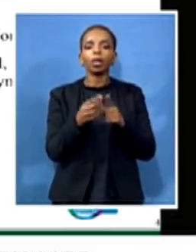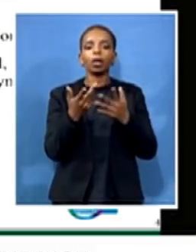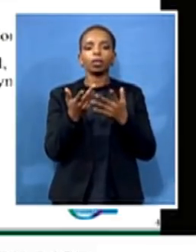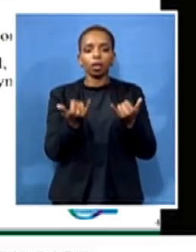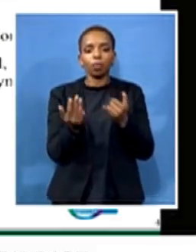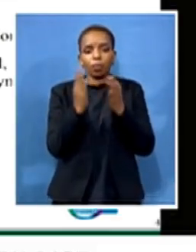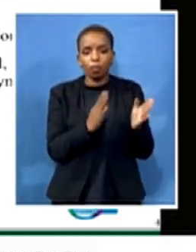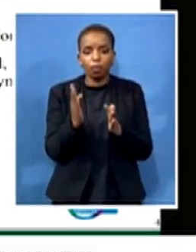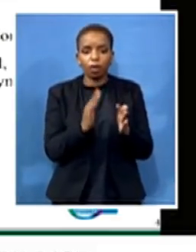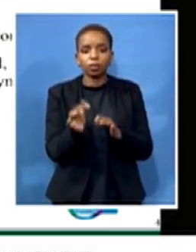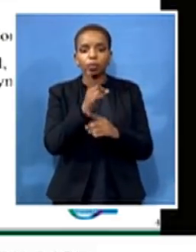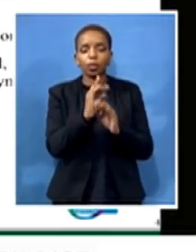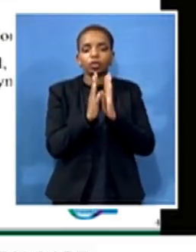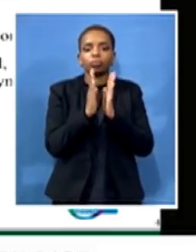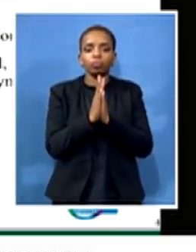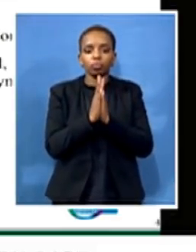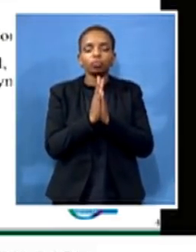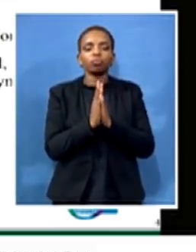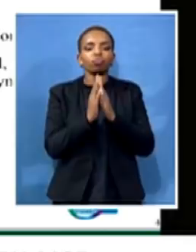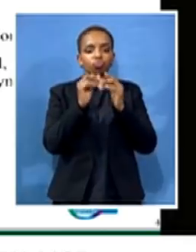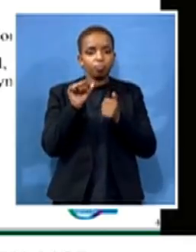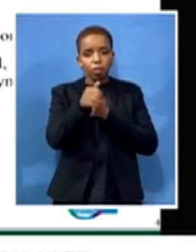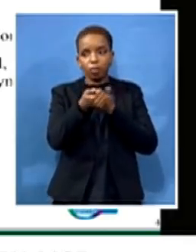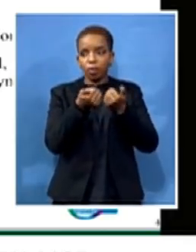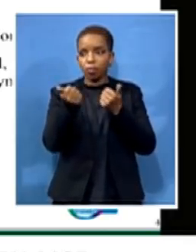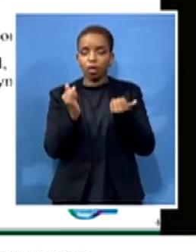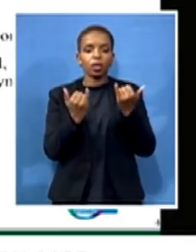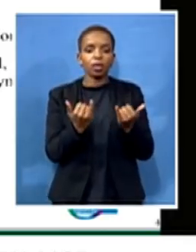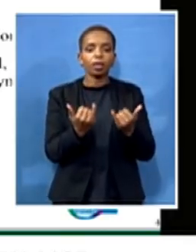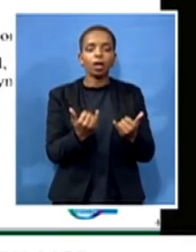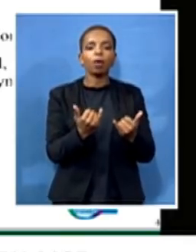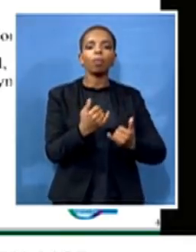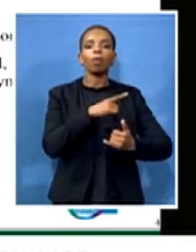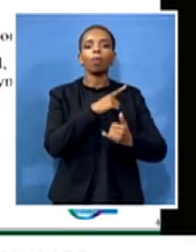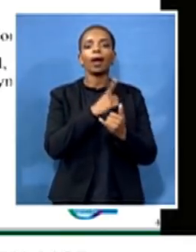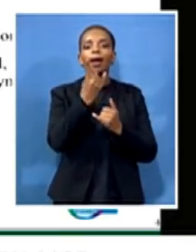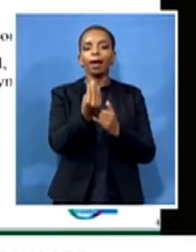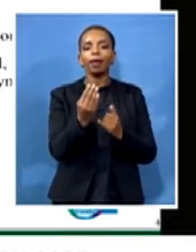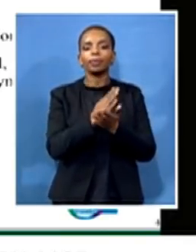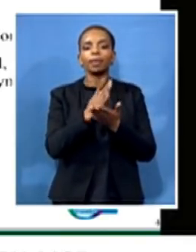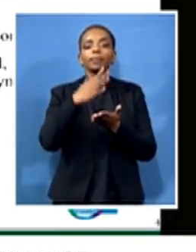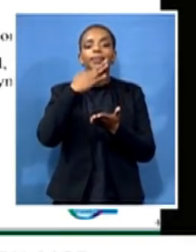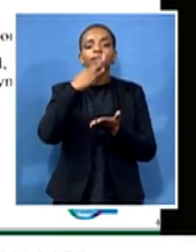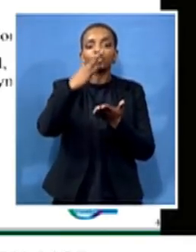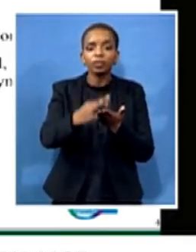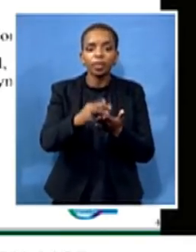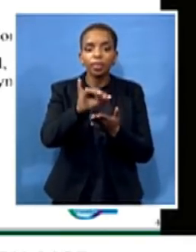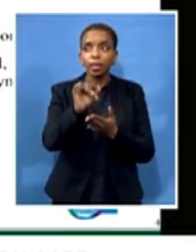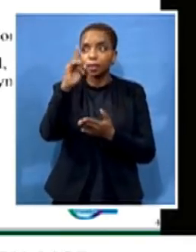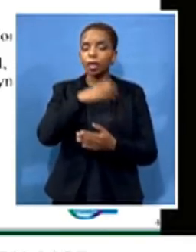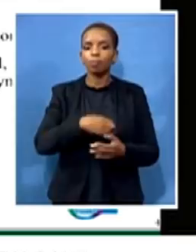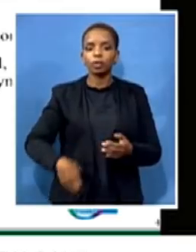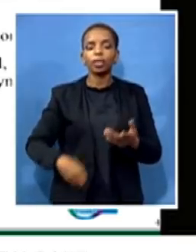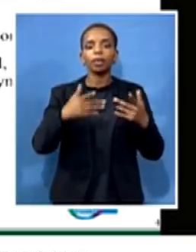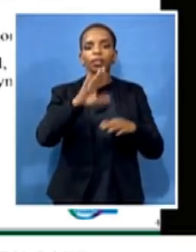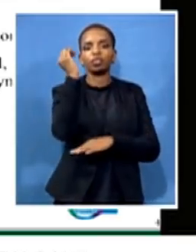activities was ongoing, so that there were certain suggestions that the presidency was looking at in this regard. Otherwise,